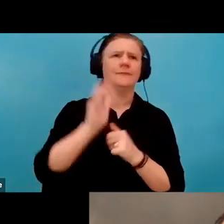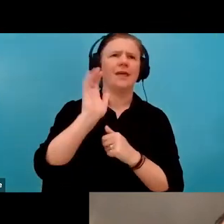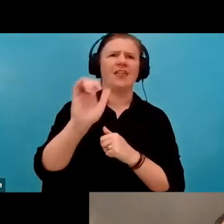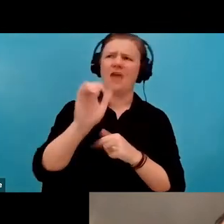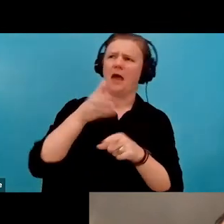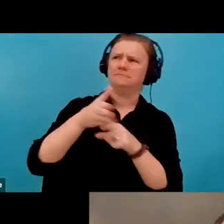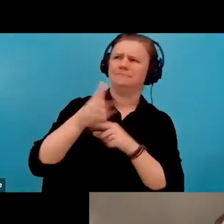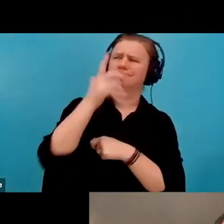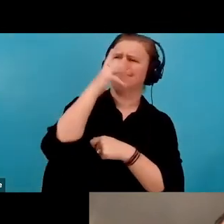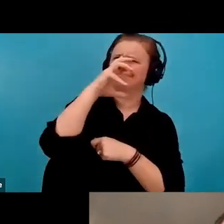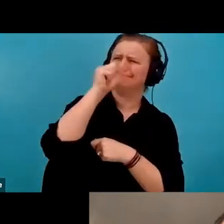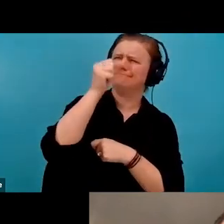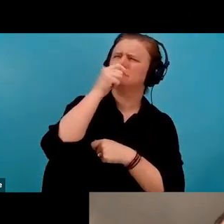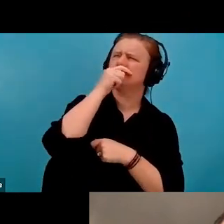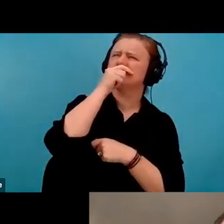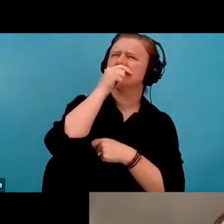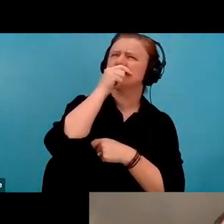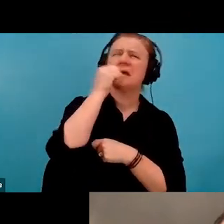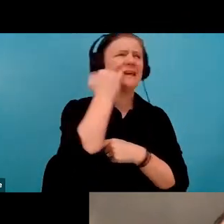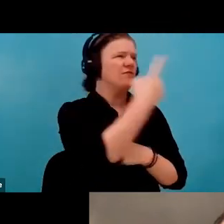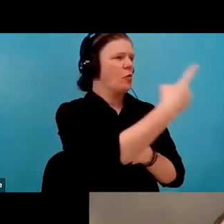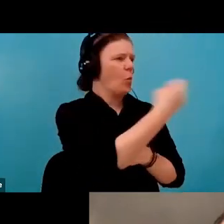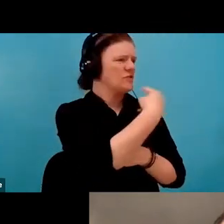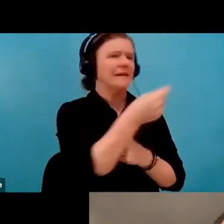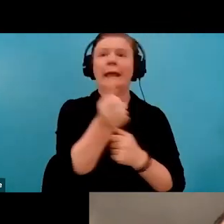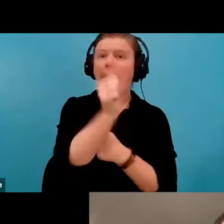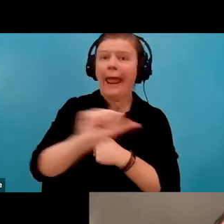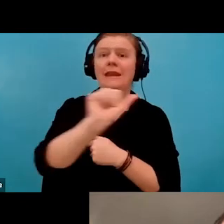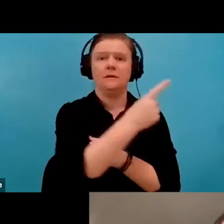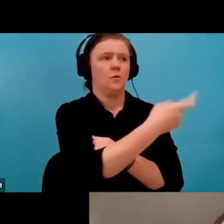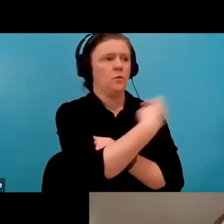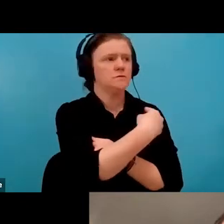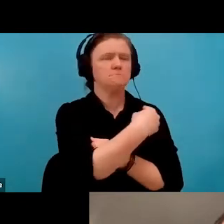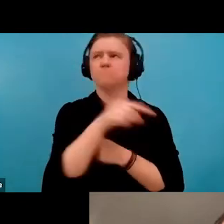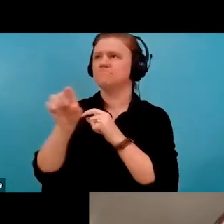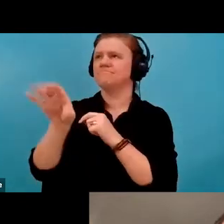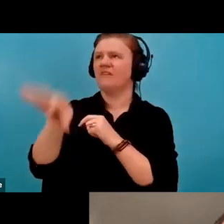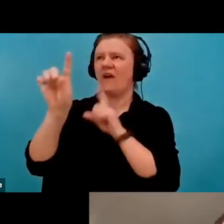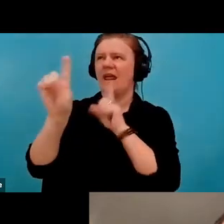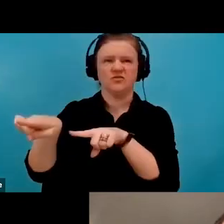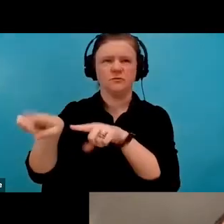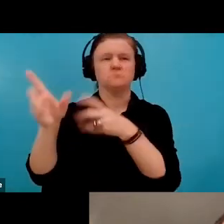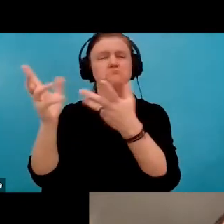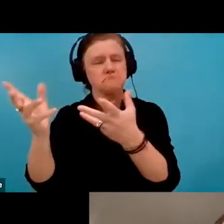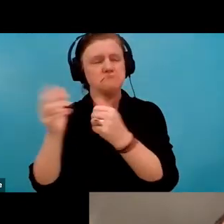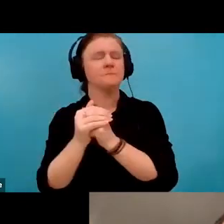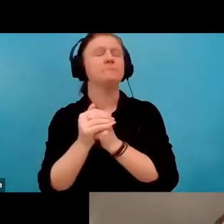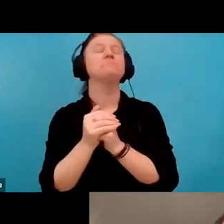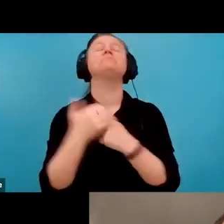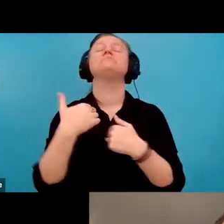about how could I find the answer to any question. After that, I went and got a job in